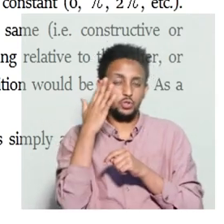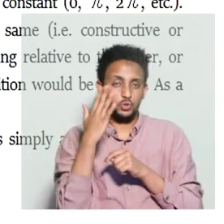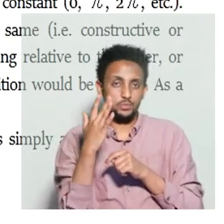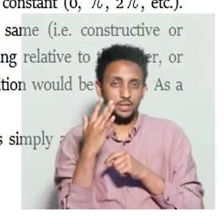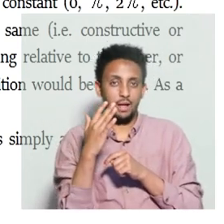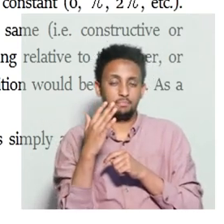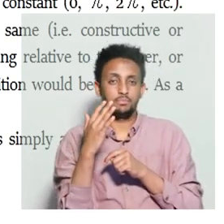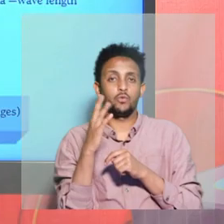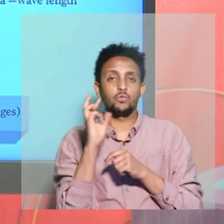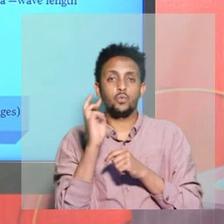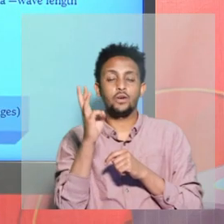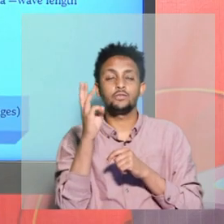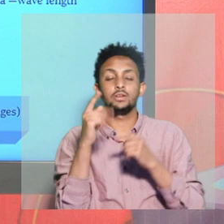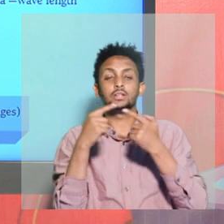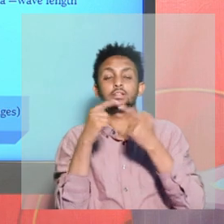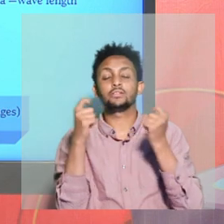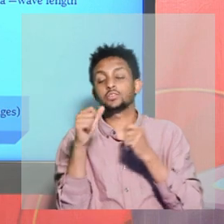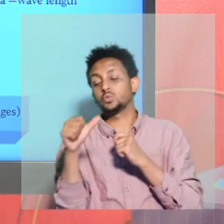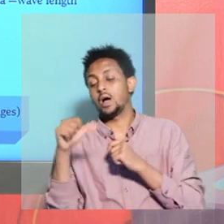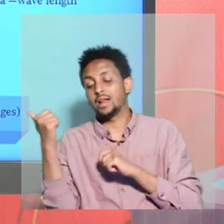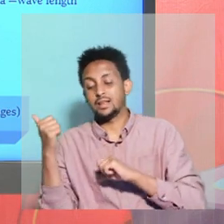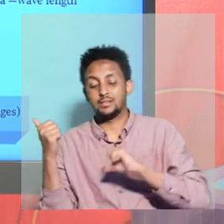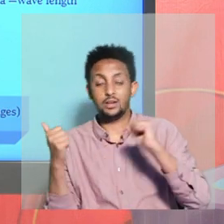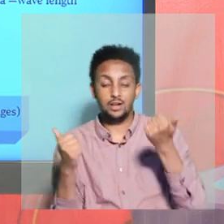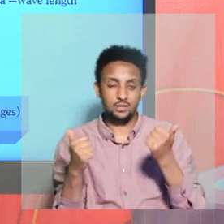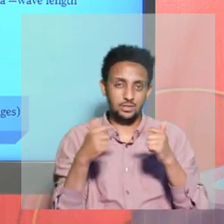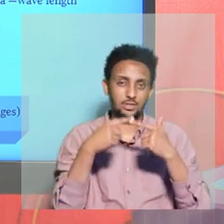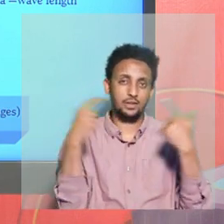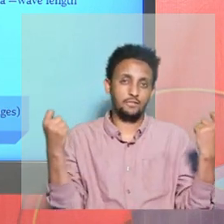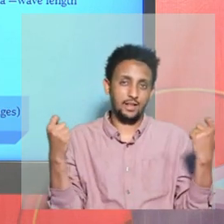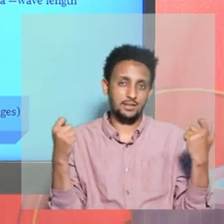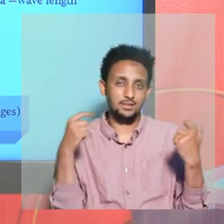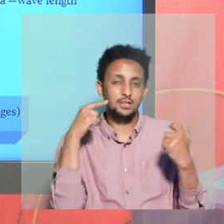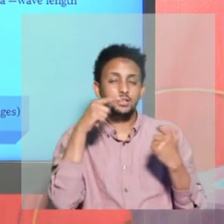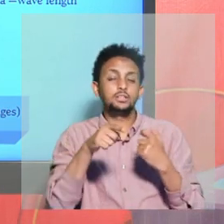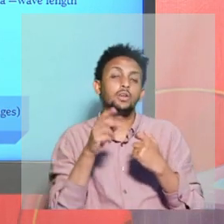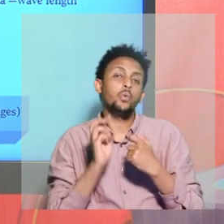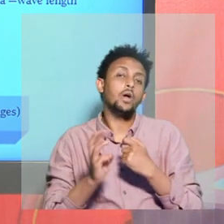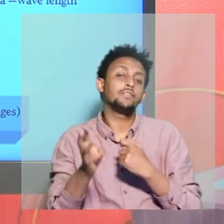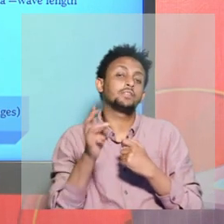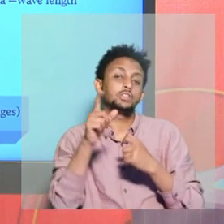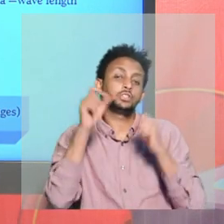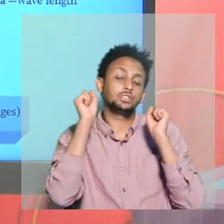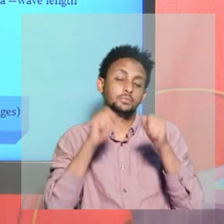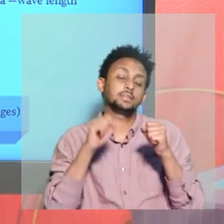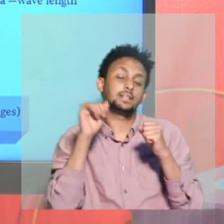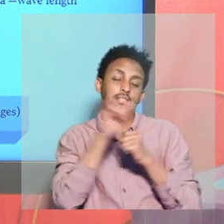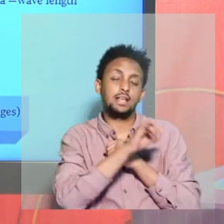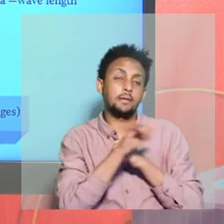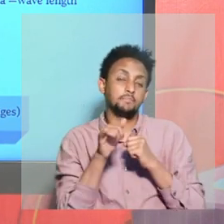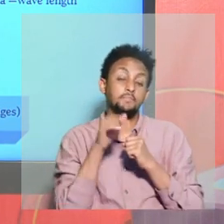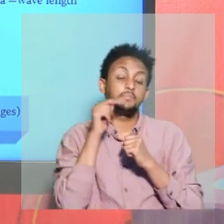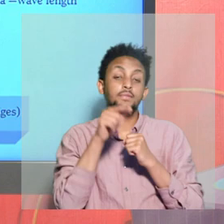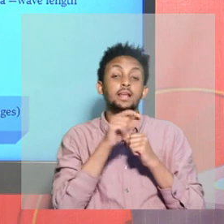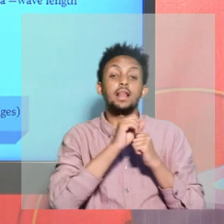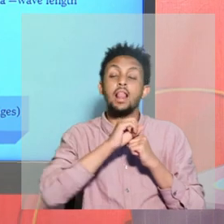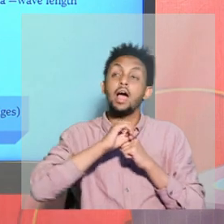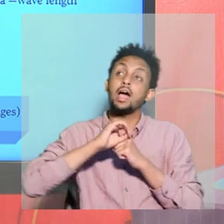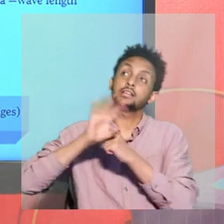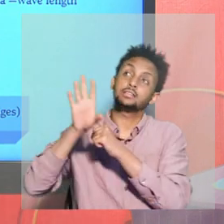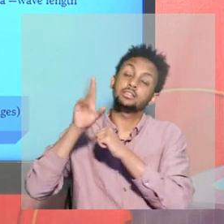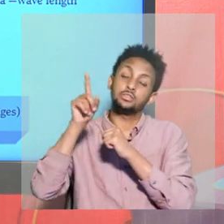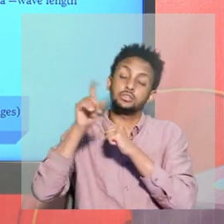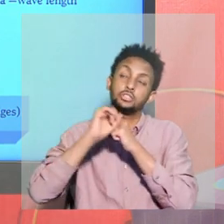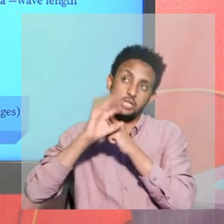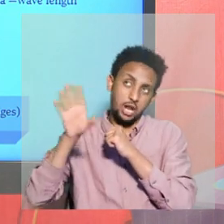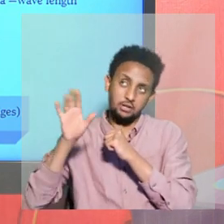of waves are interfering one another. The wave from this and this should be the same type. If it is light wave, this should be